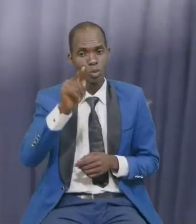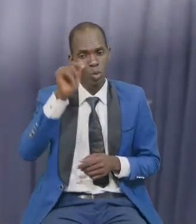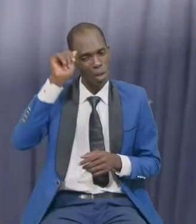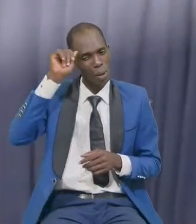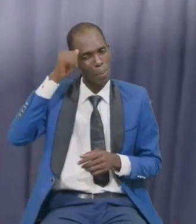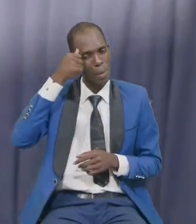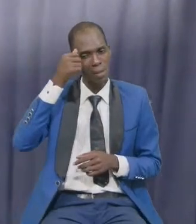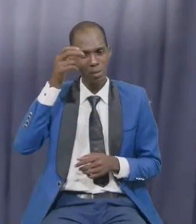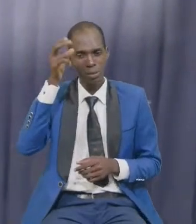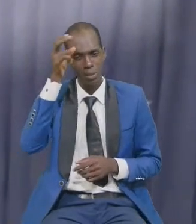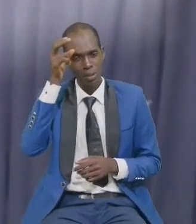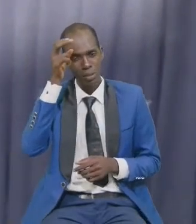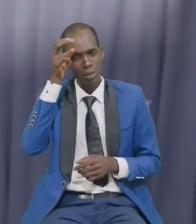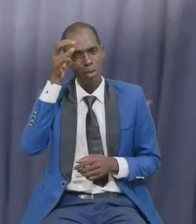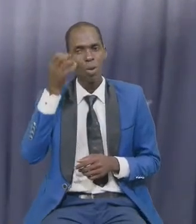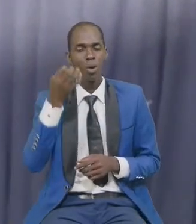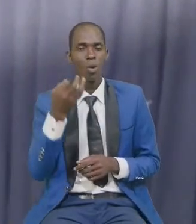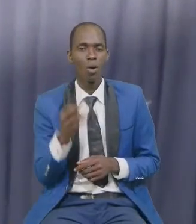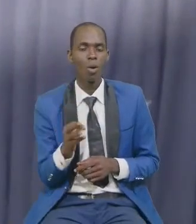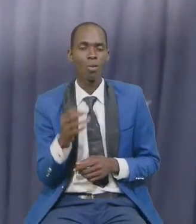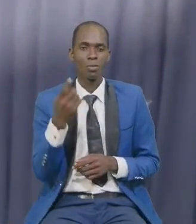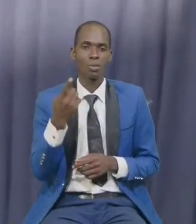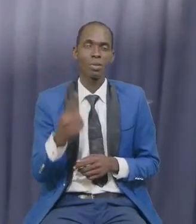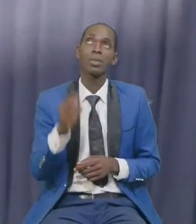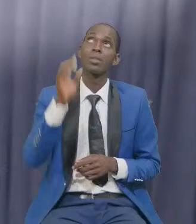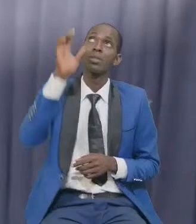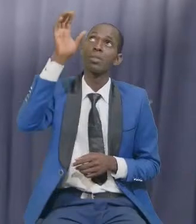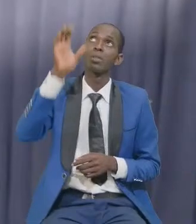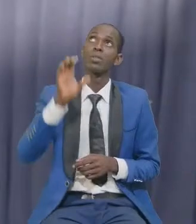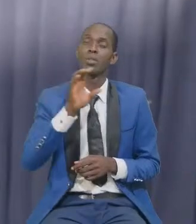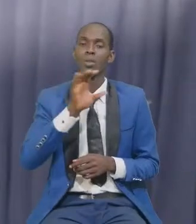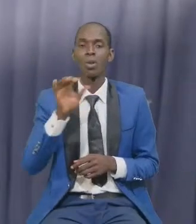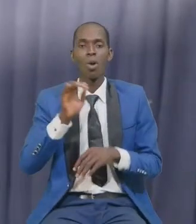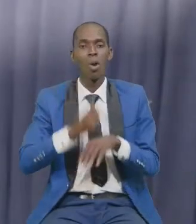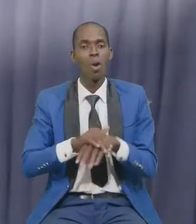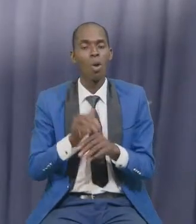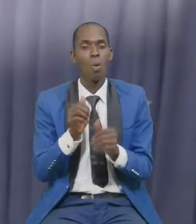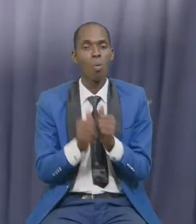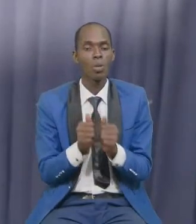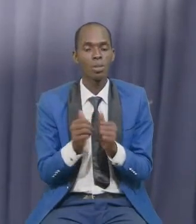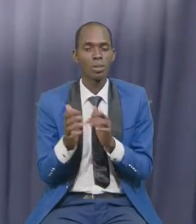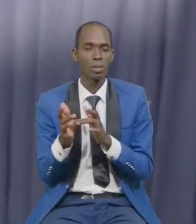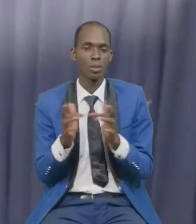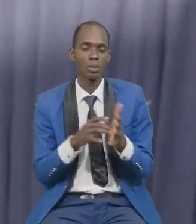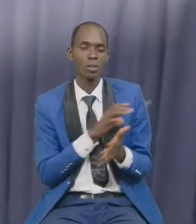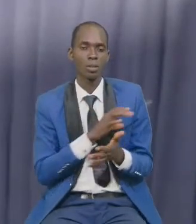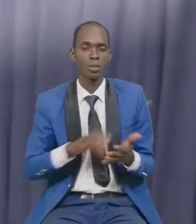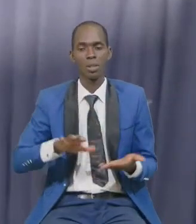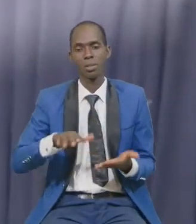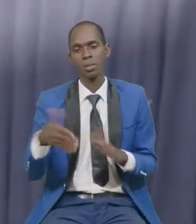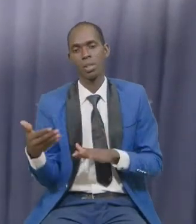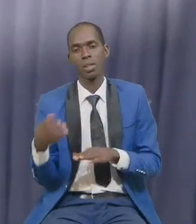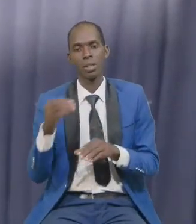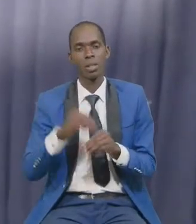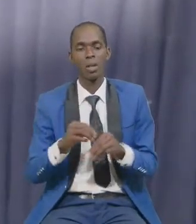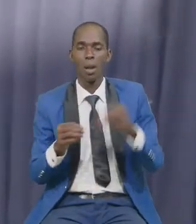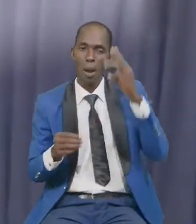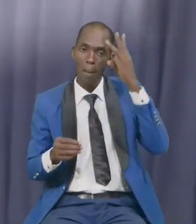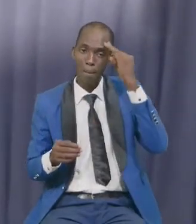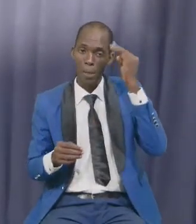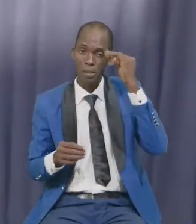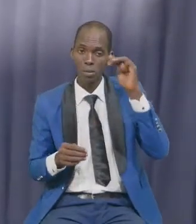him of the cross on which Jesus died. Matthew chapter